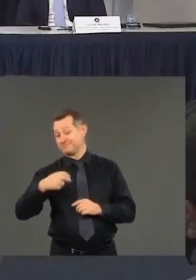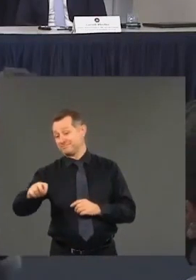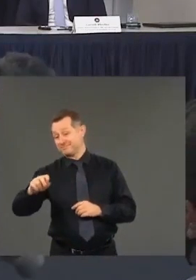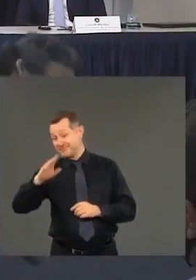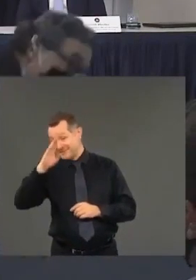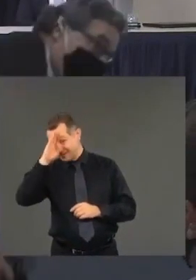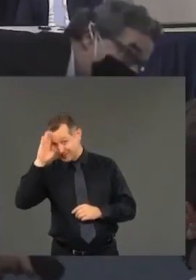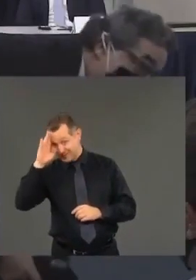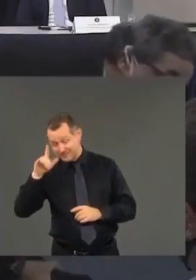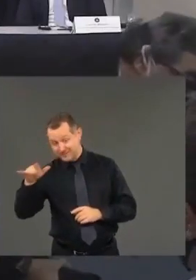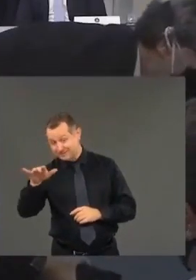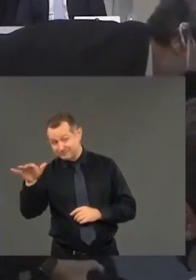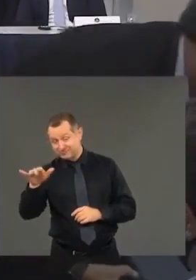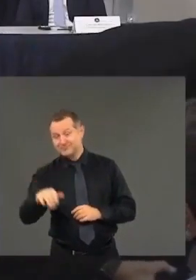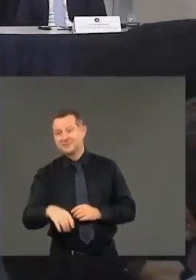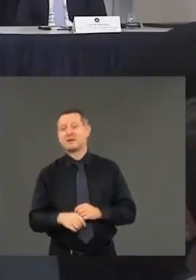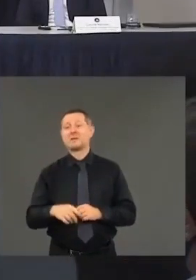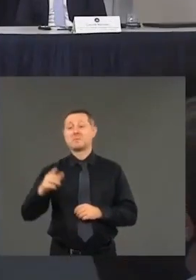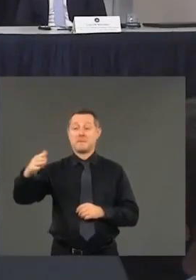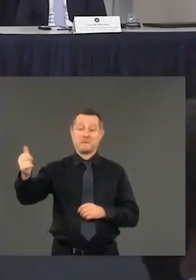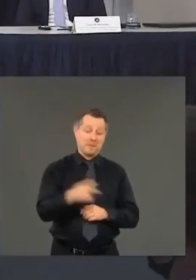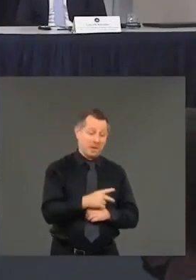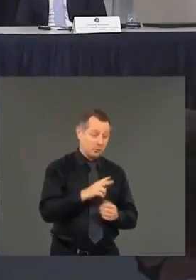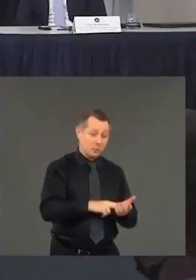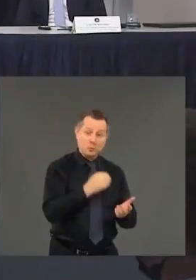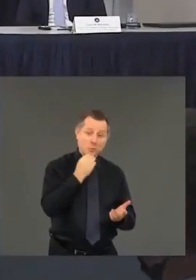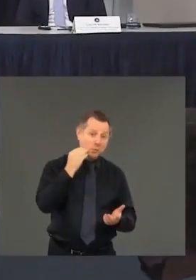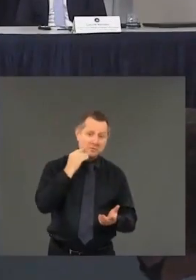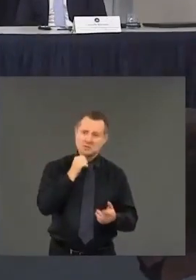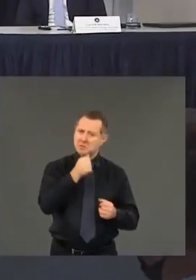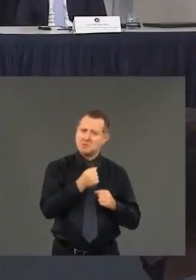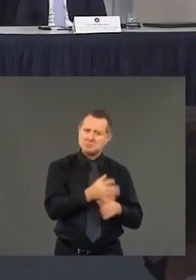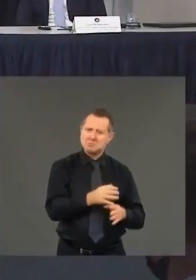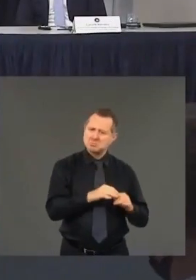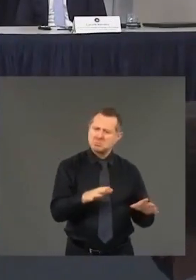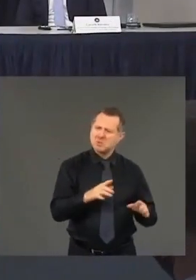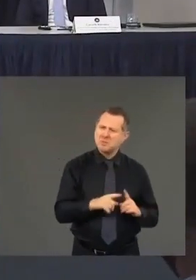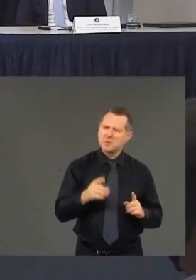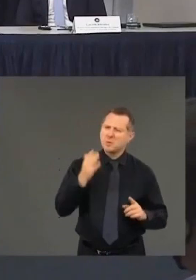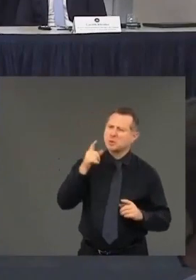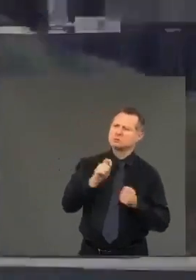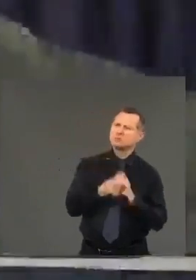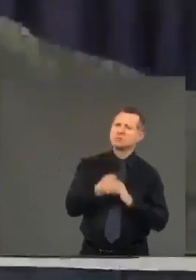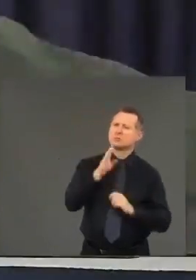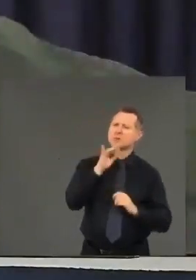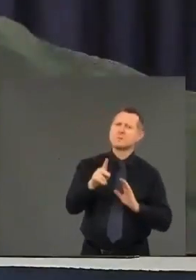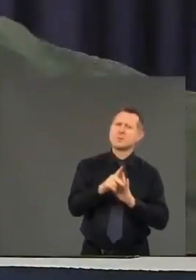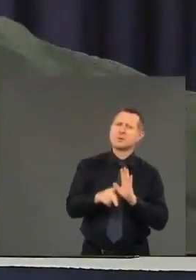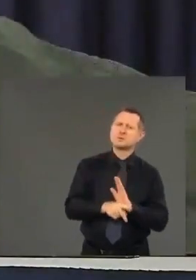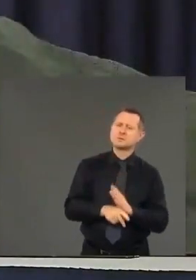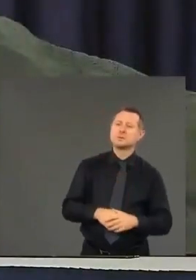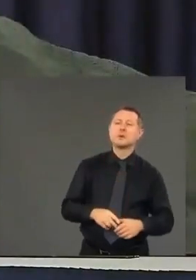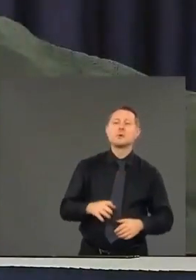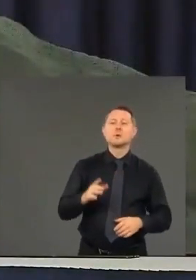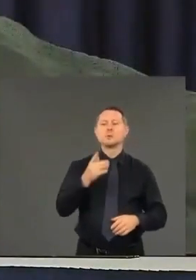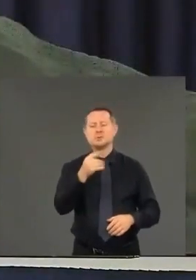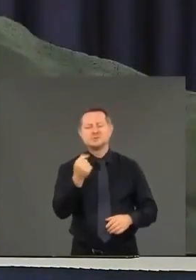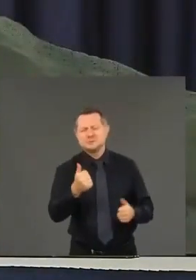here of the actual spread. Then I'm just curious, why did you change the policy? Which policy? Which is